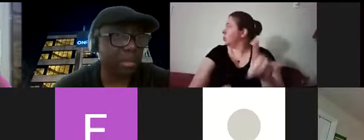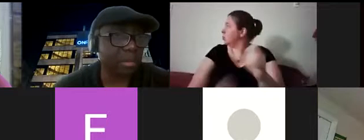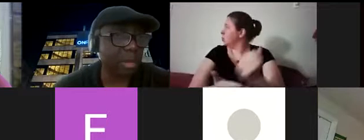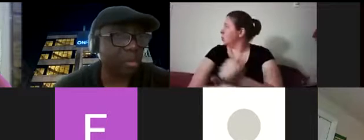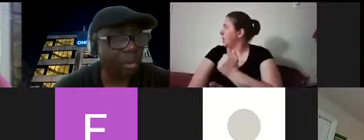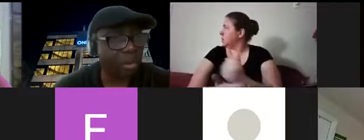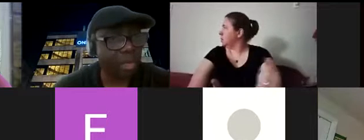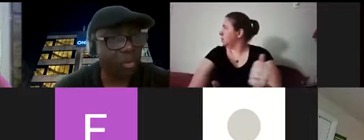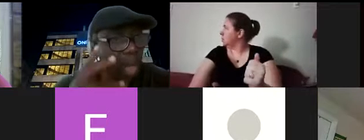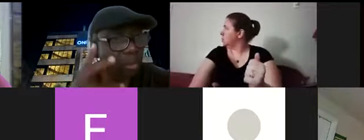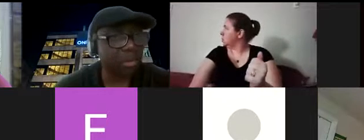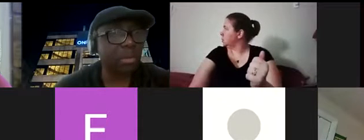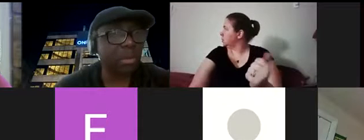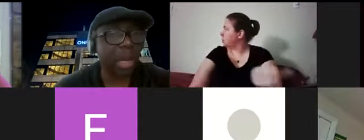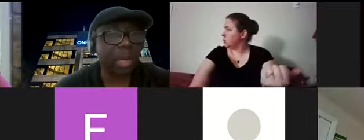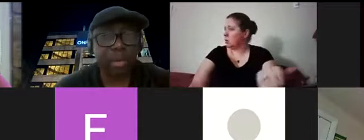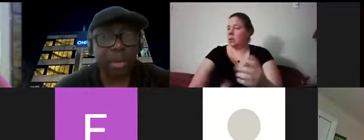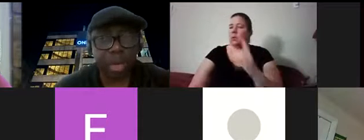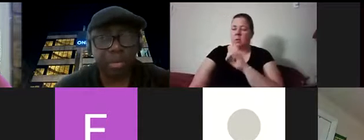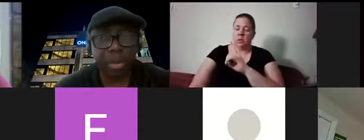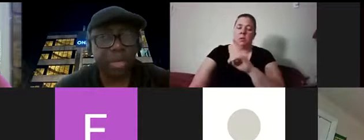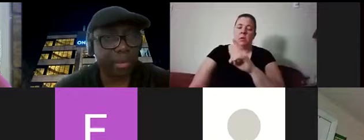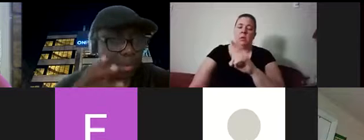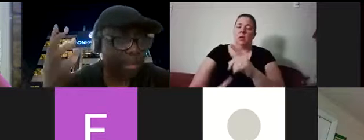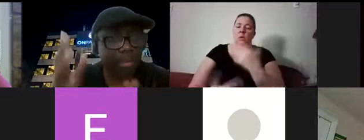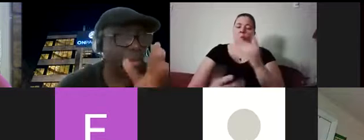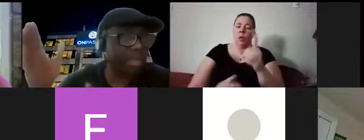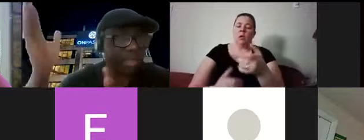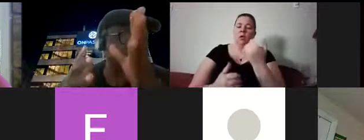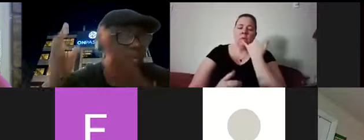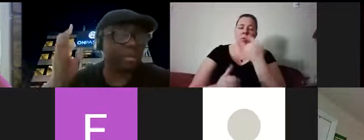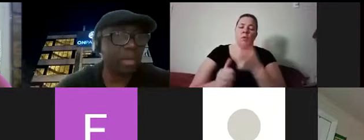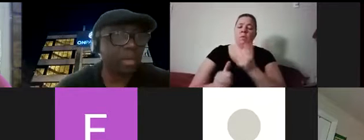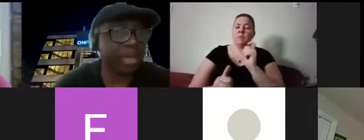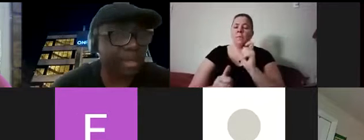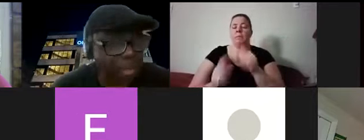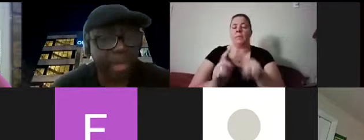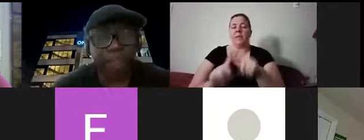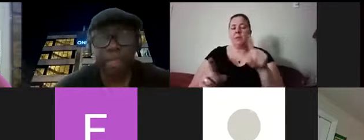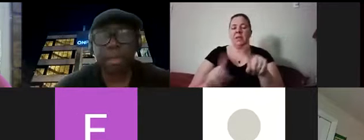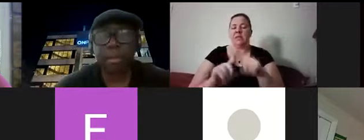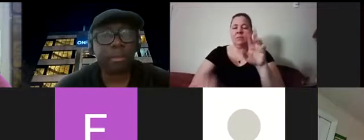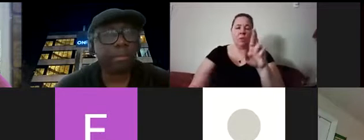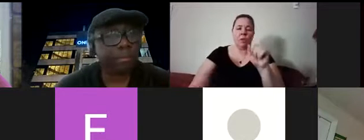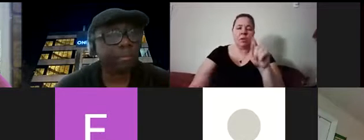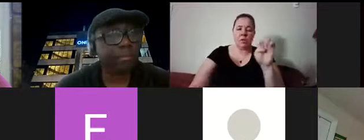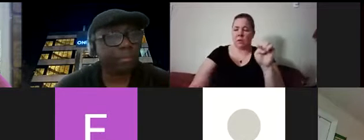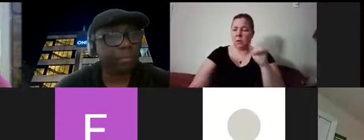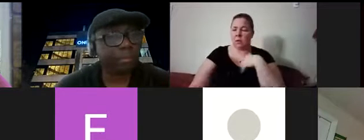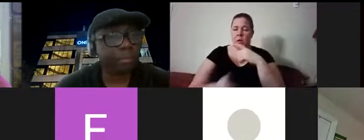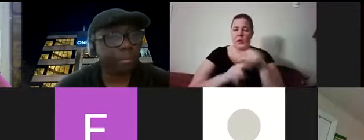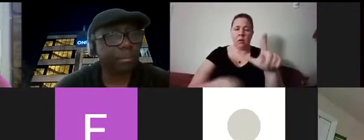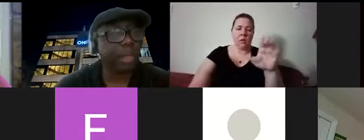card, it's going to be $102. I don't know where you're calling from, but it's the same money, just different rates, okay? All right. I'm calling from